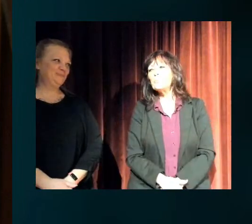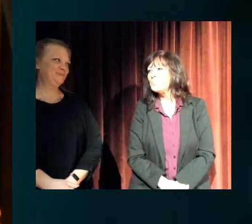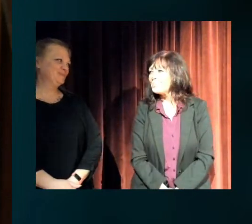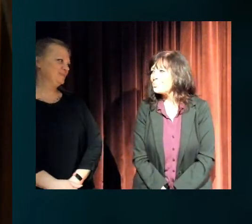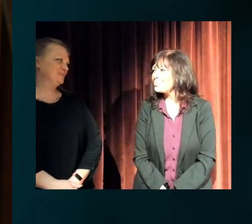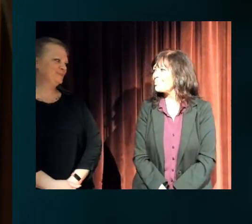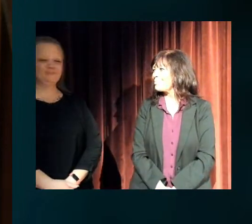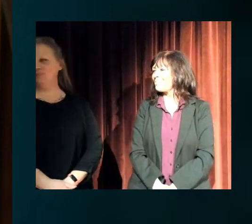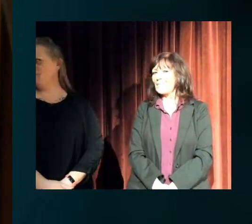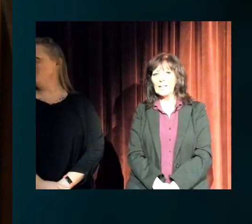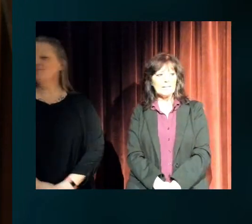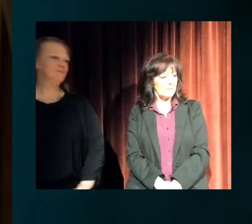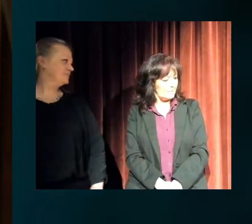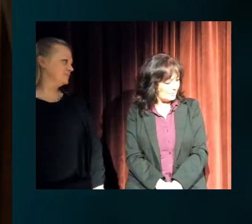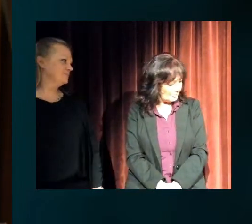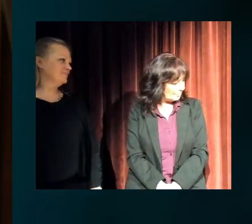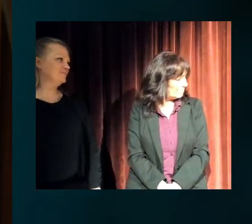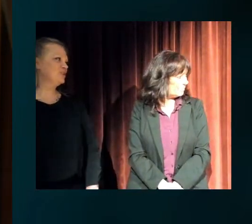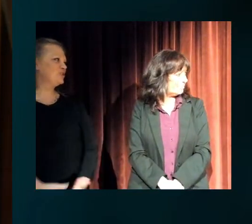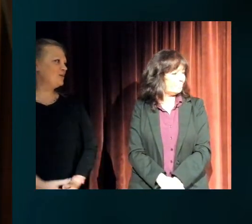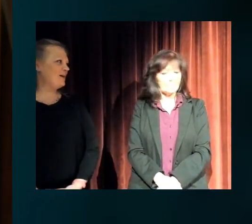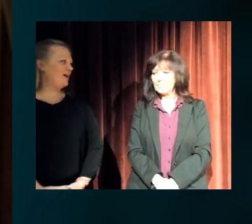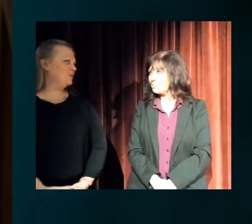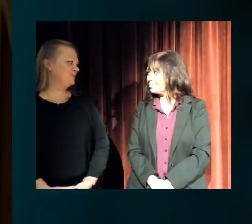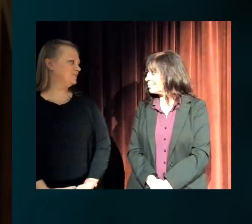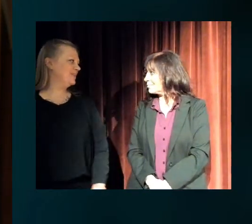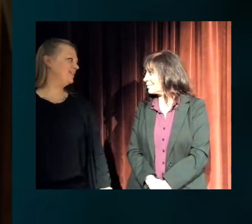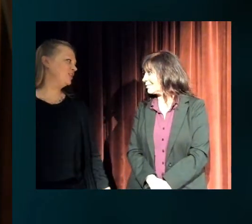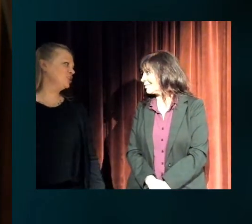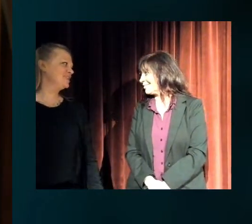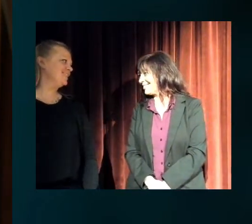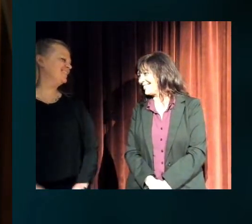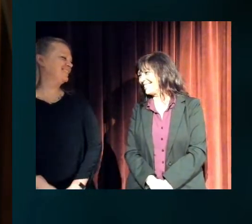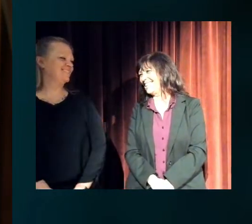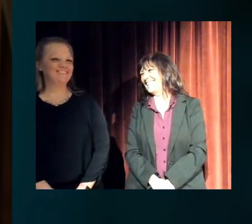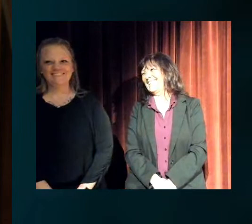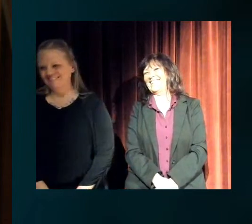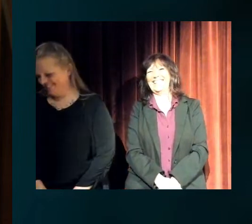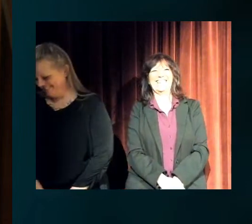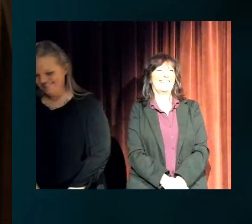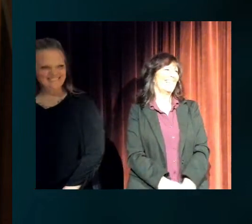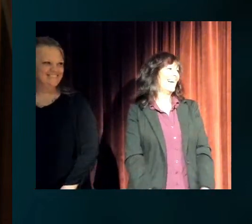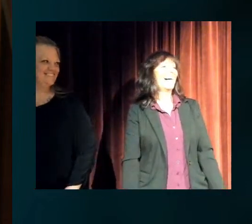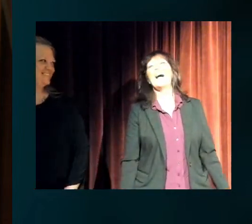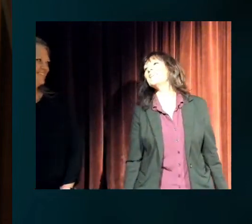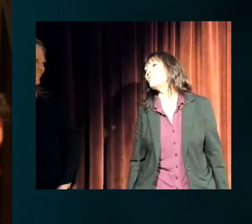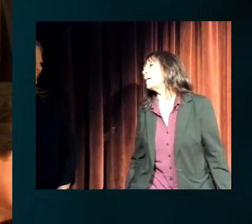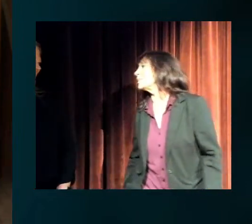Have a good night, everybody.